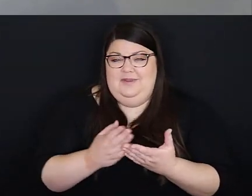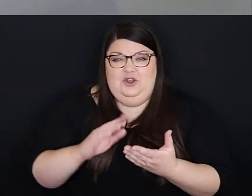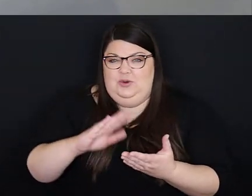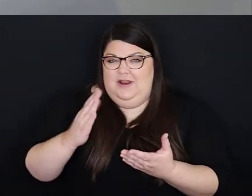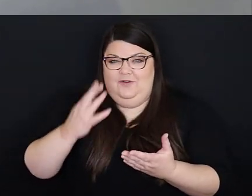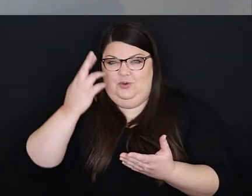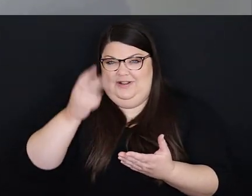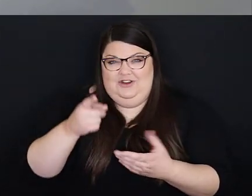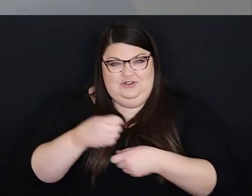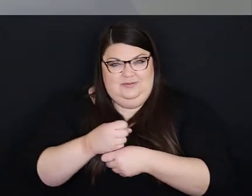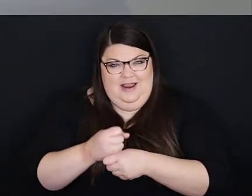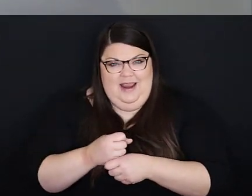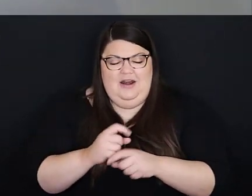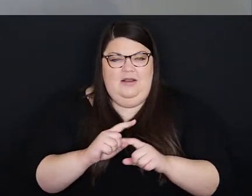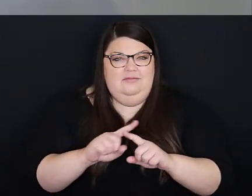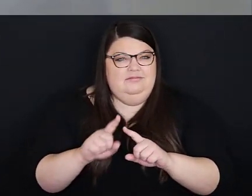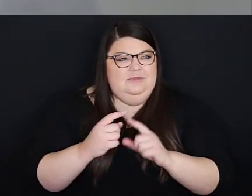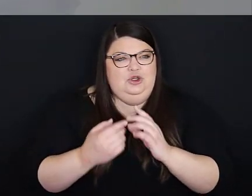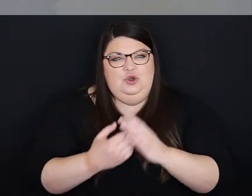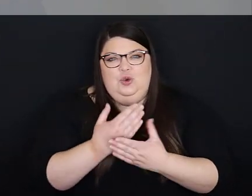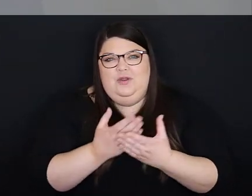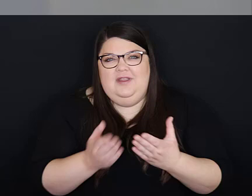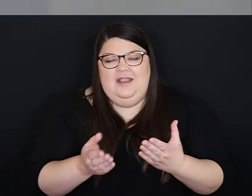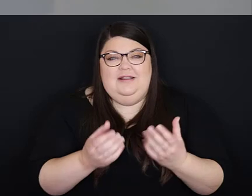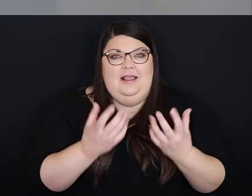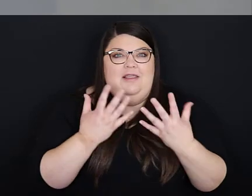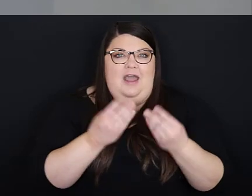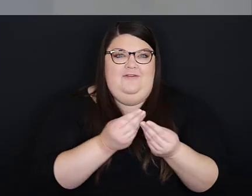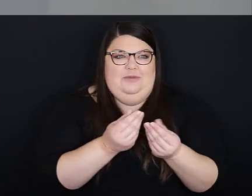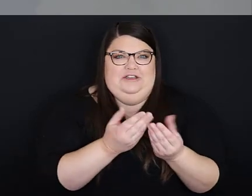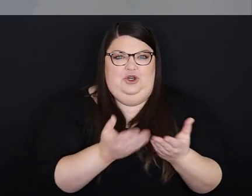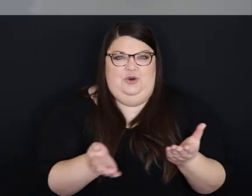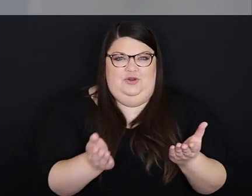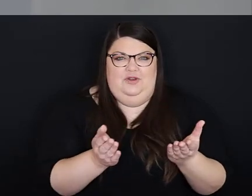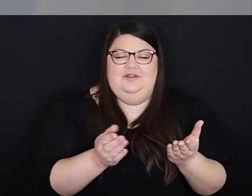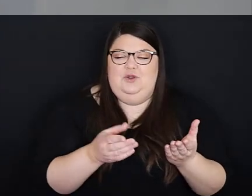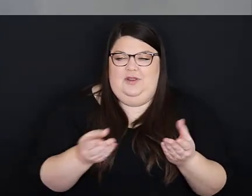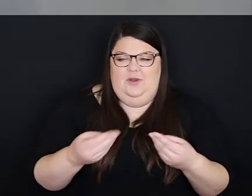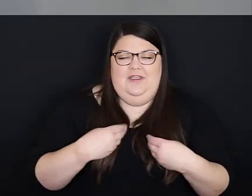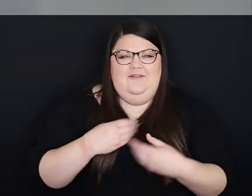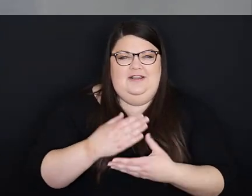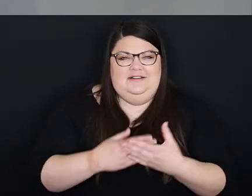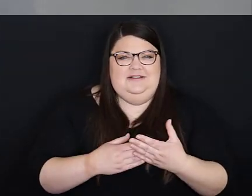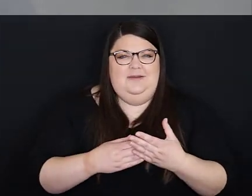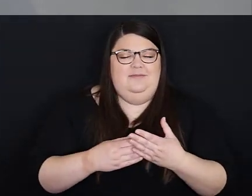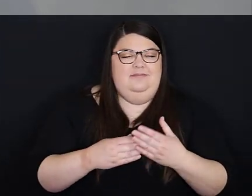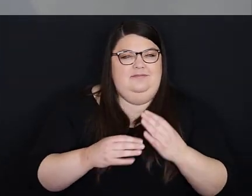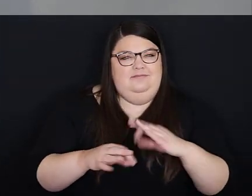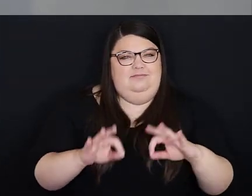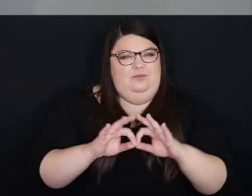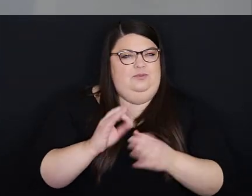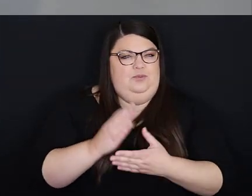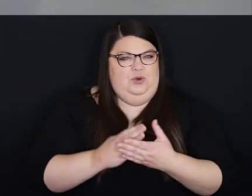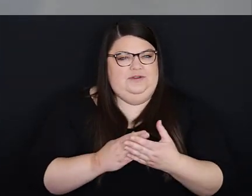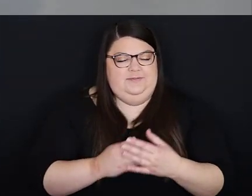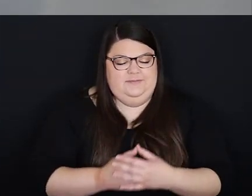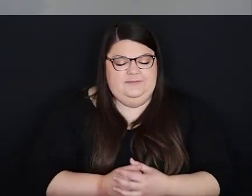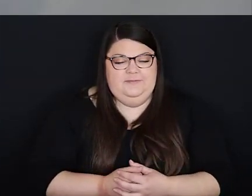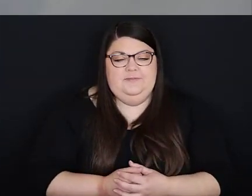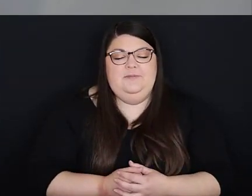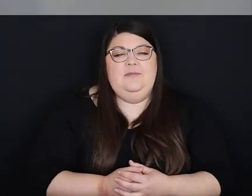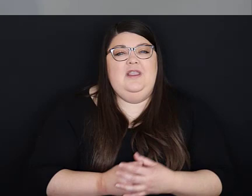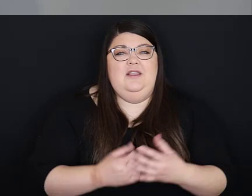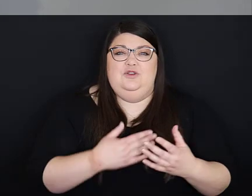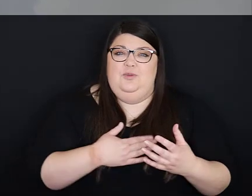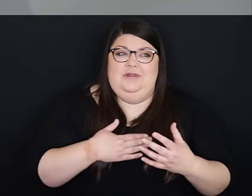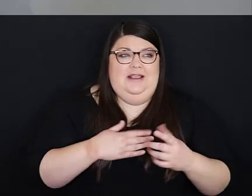around every corner, and it's a lot of material. So these two are going to give us some highlights, but I just encourage you to spend as much time as you can in the galleries, and